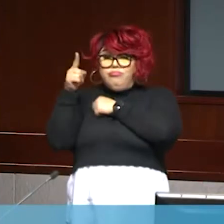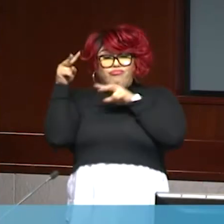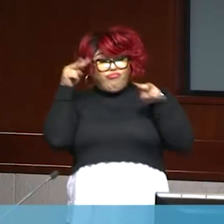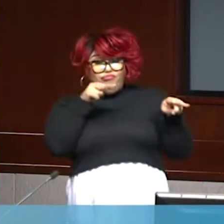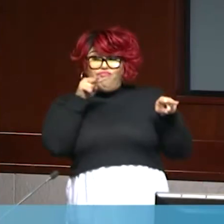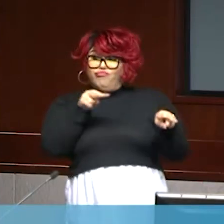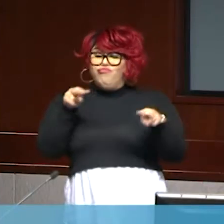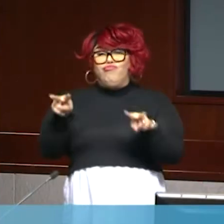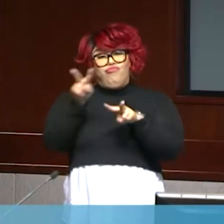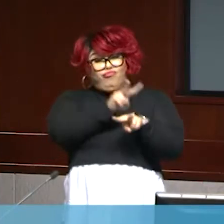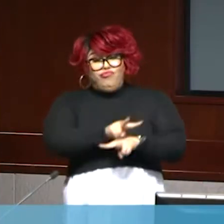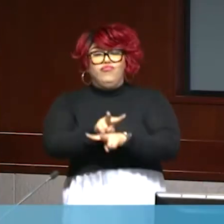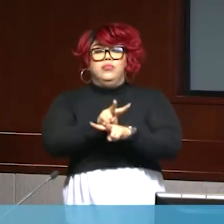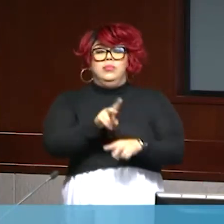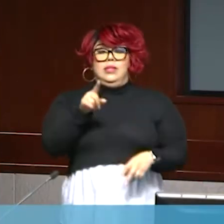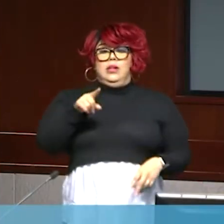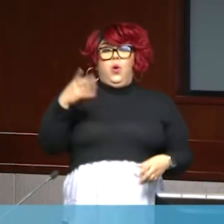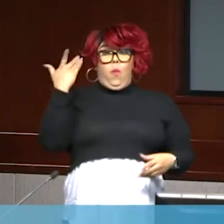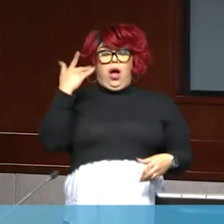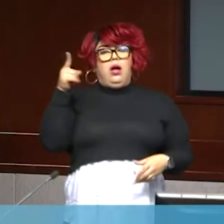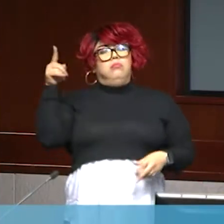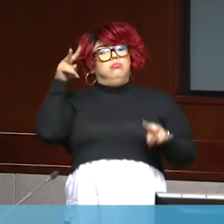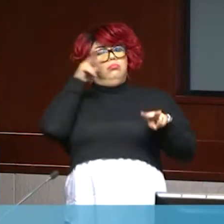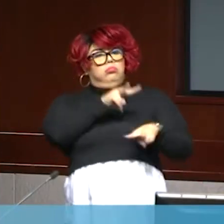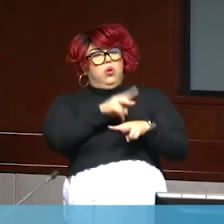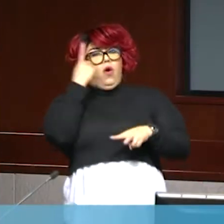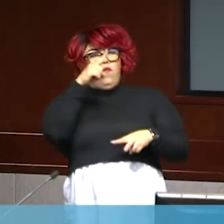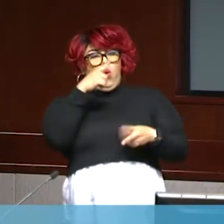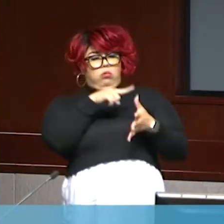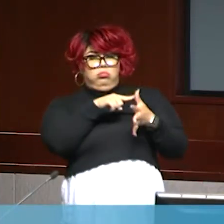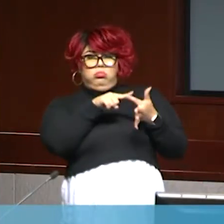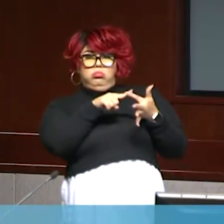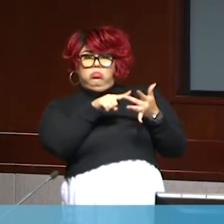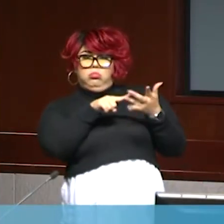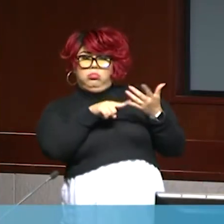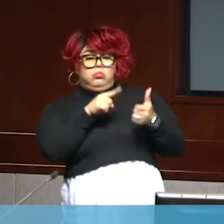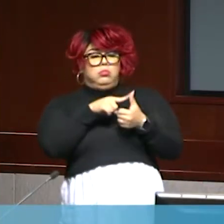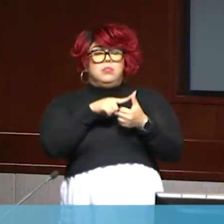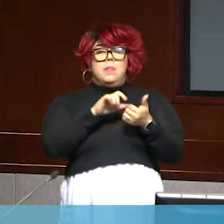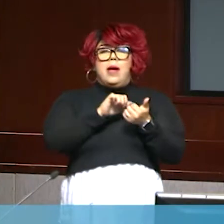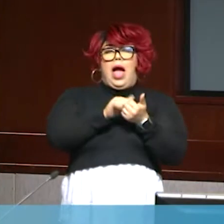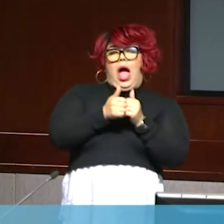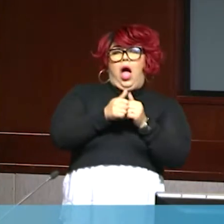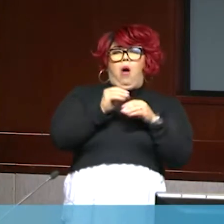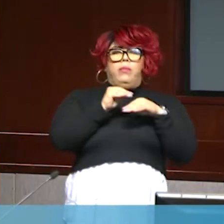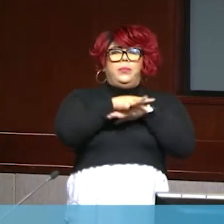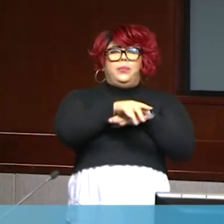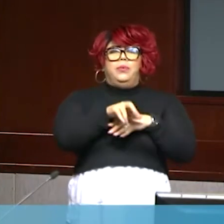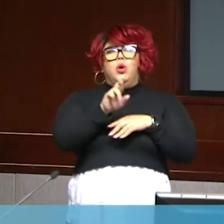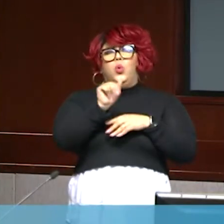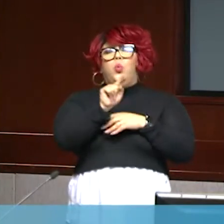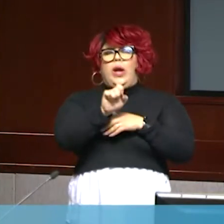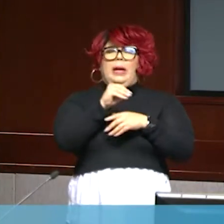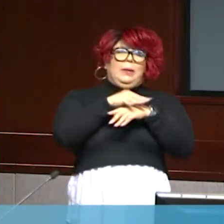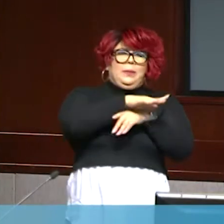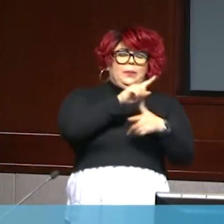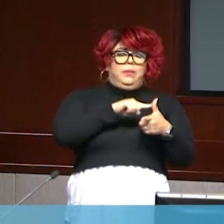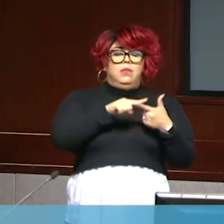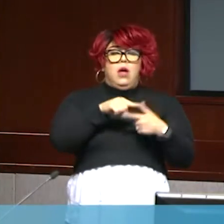of metrics. These key metrics are disease transmission rates, hospitalization